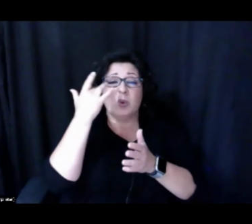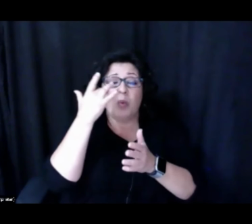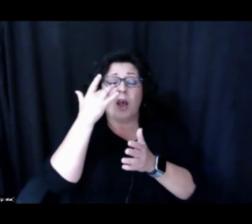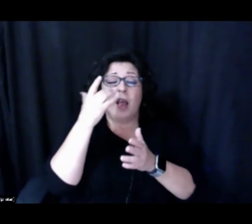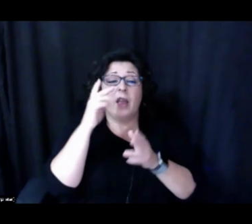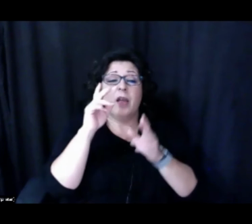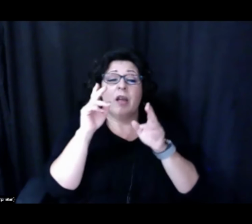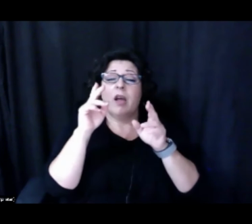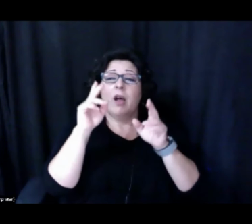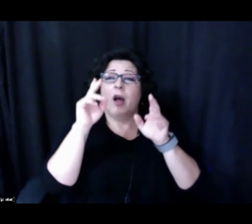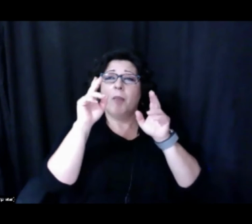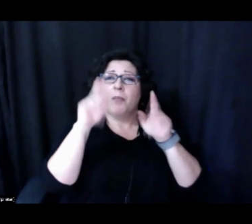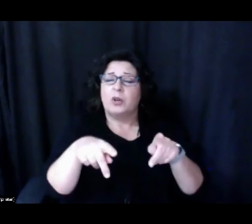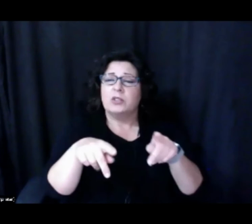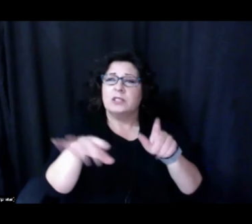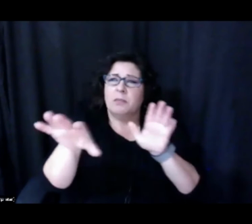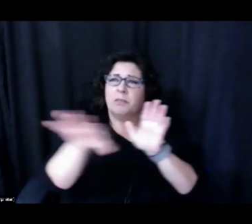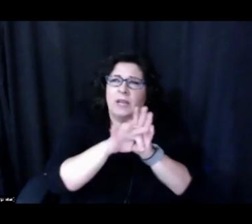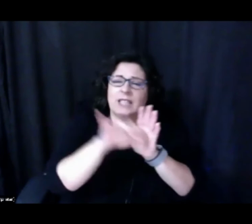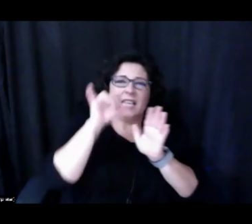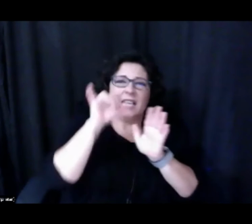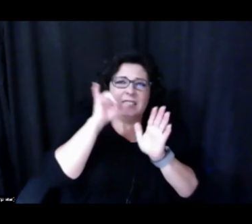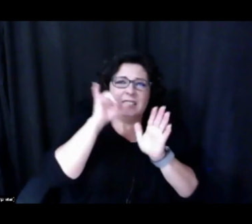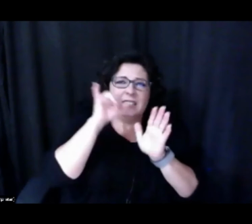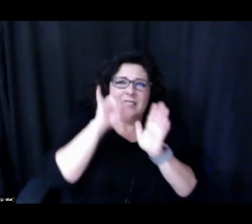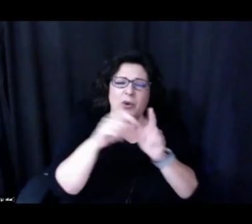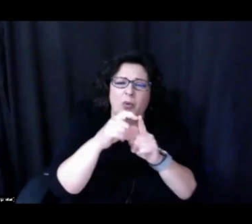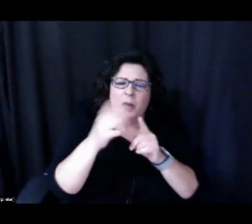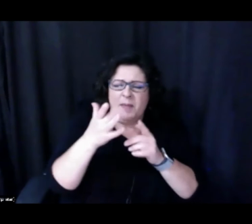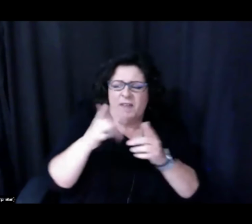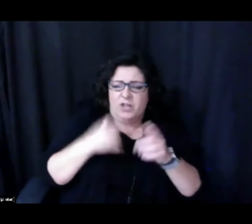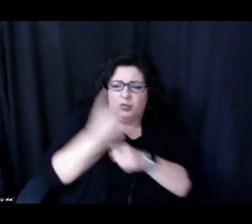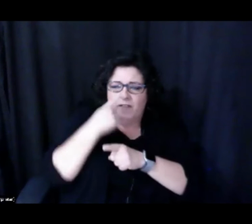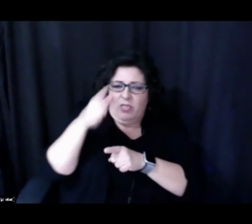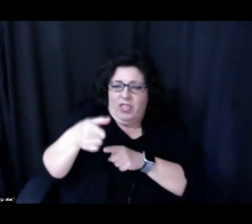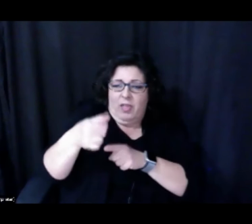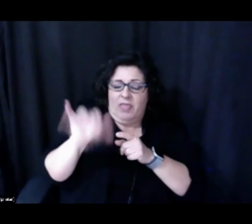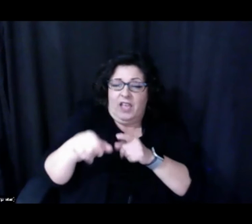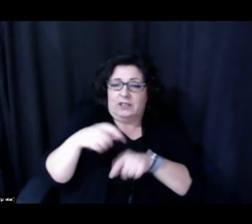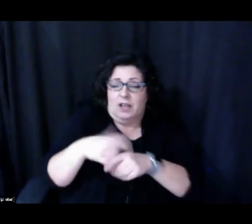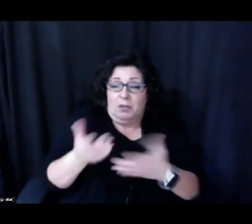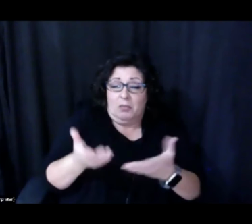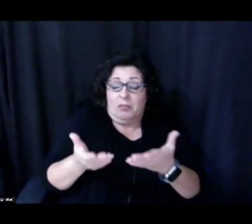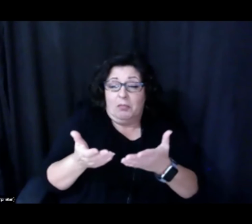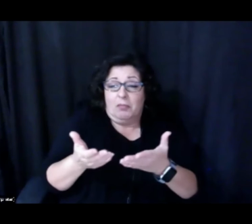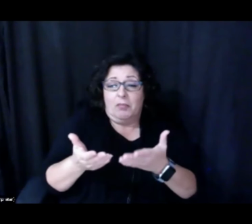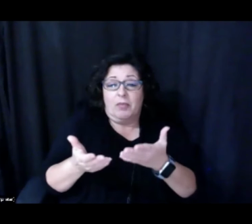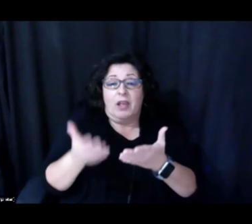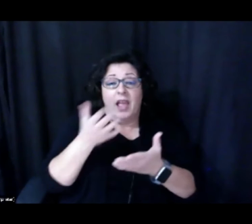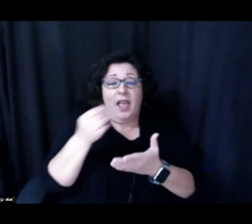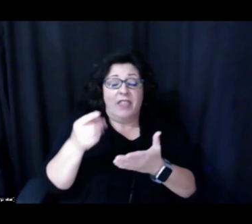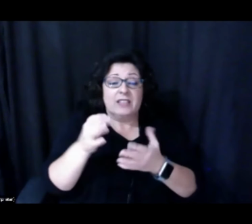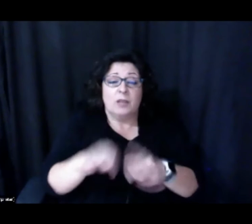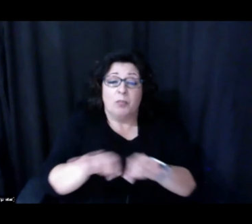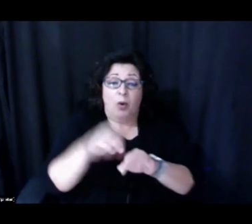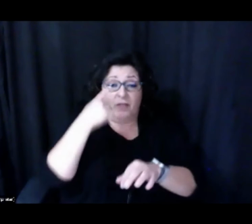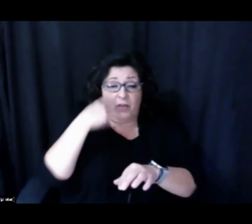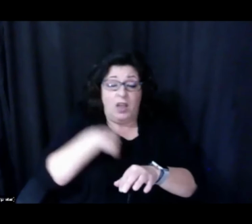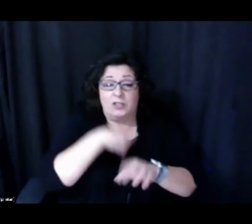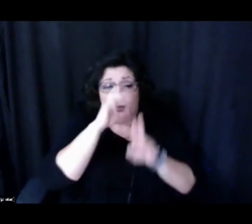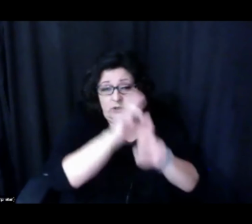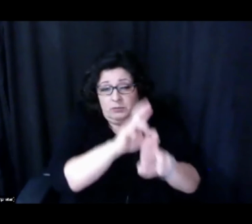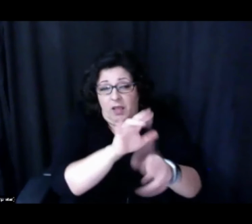chooses a particular identity word is because that's what feels right for them, right? And that it's important for us to respect